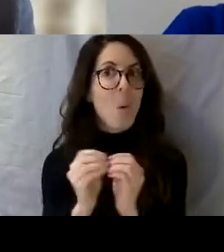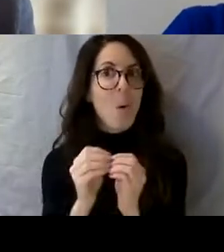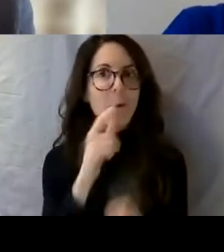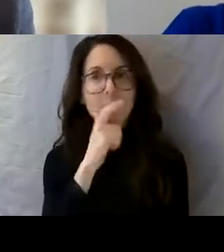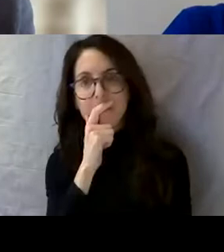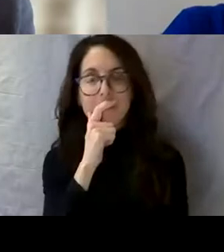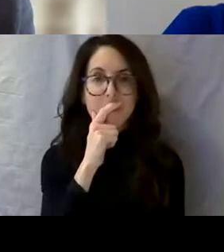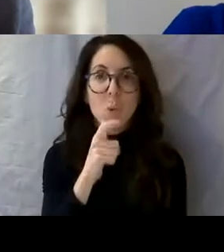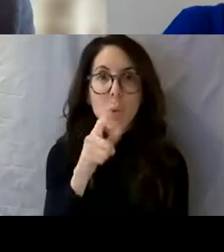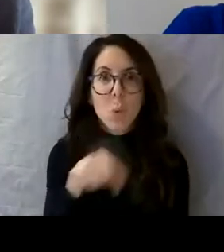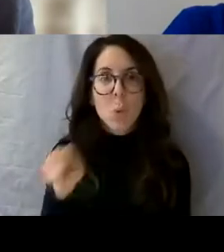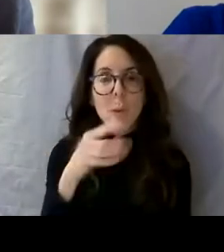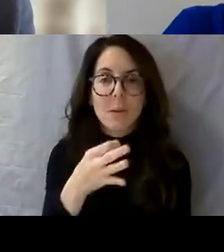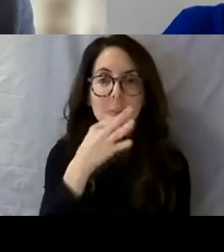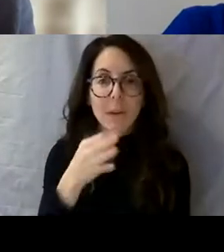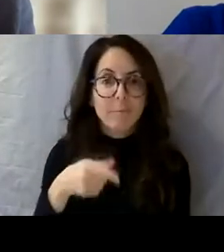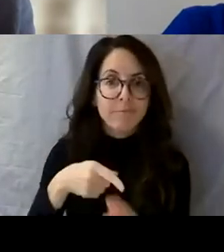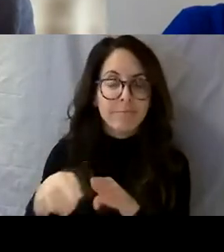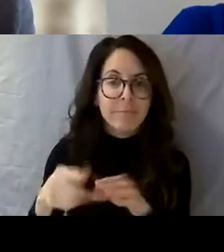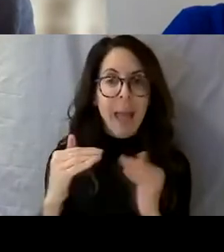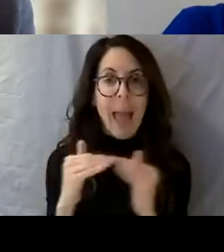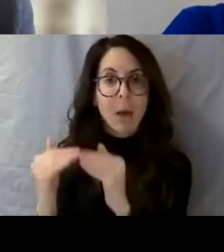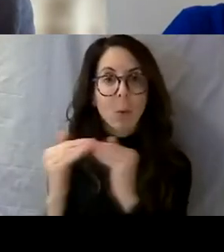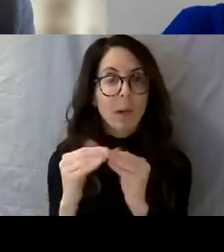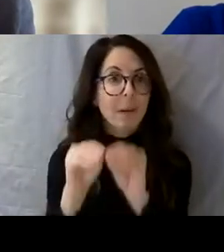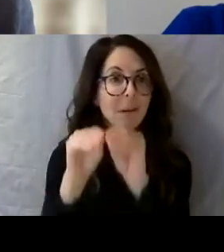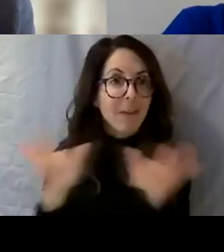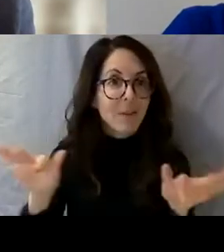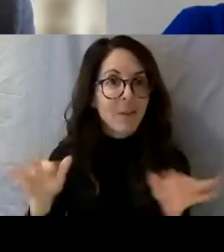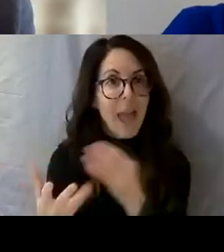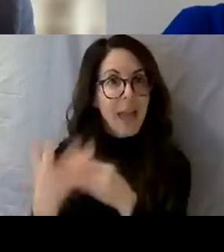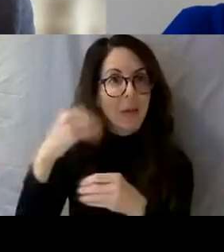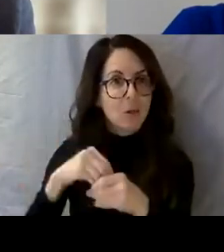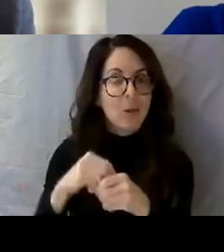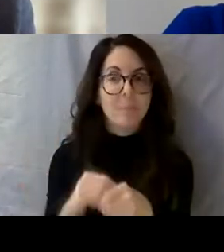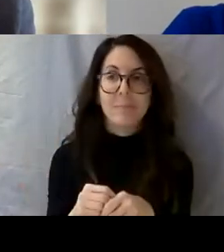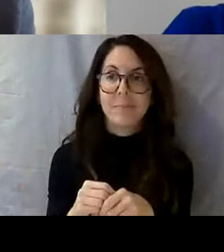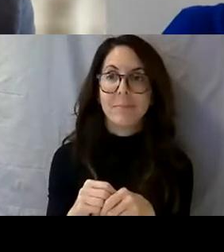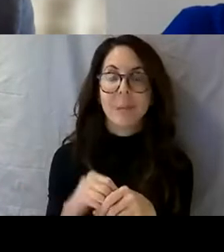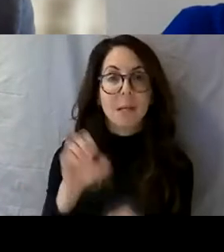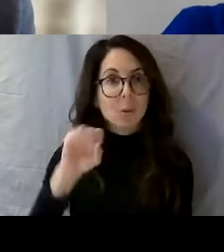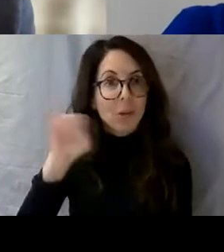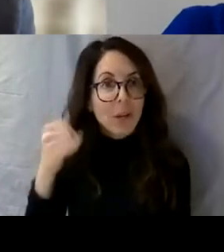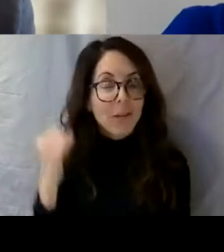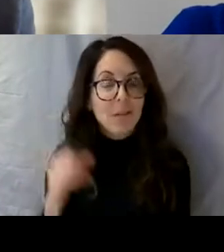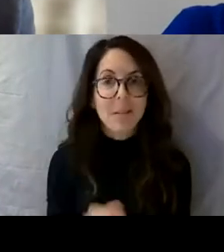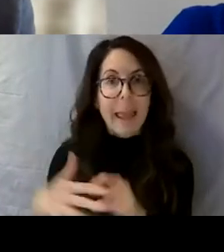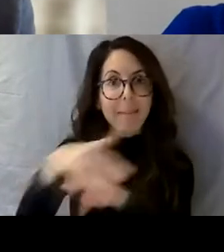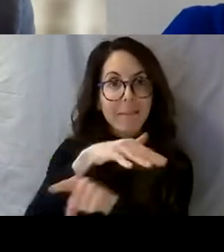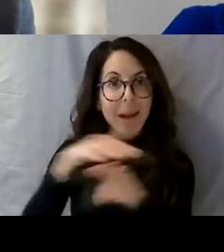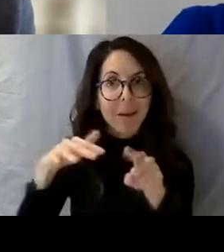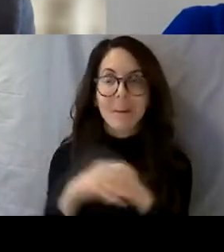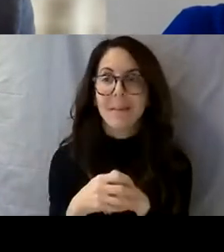specialize or work in equity, diversity, and inclusion, social justice, environment,